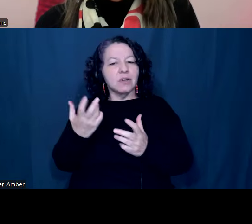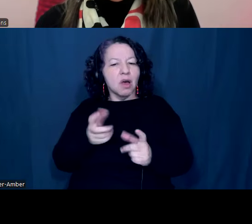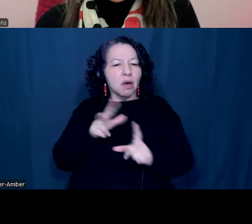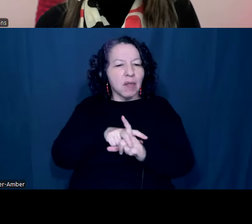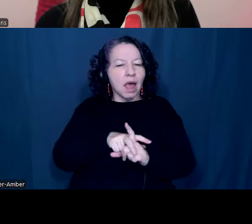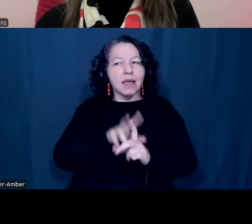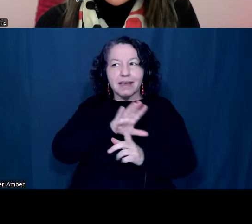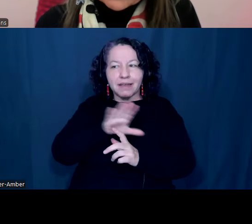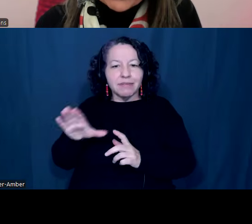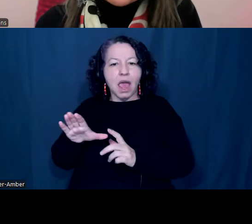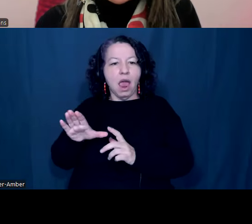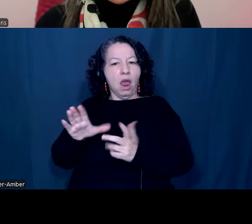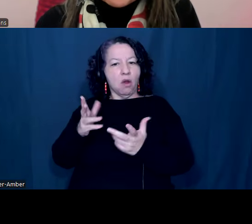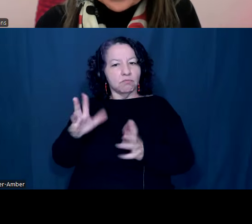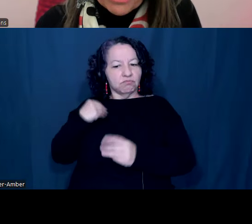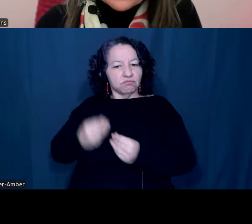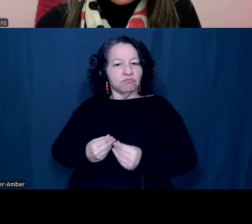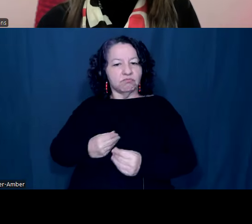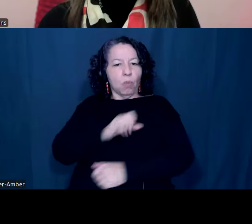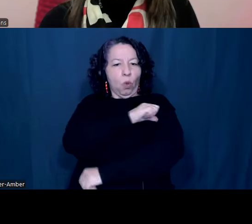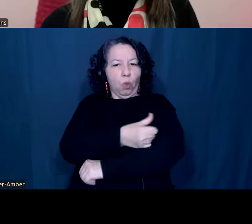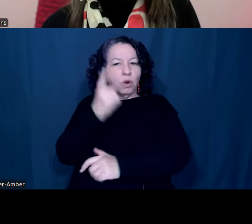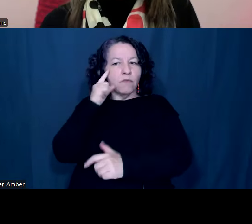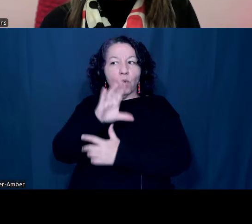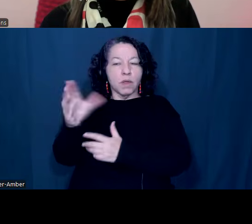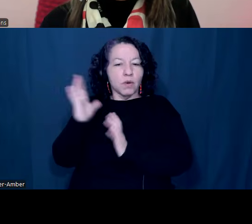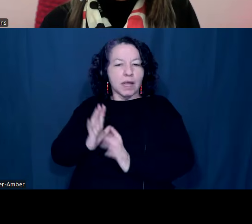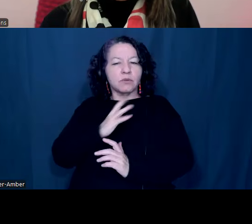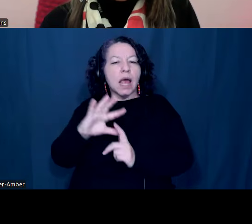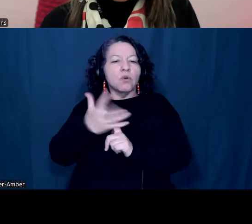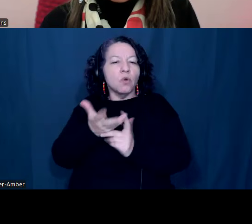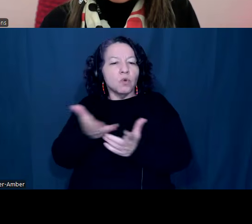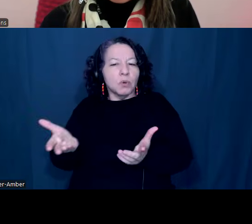their ancestors and cultural belongings.